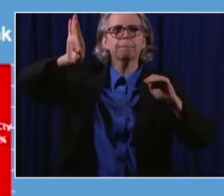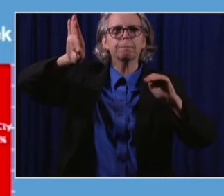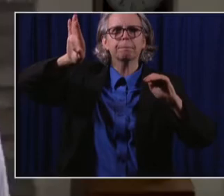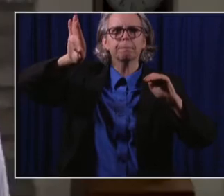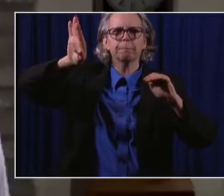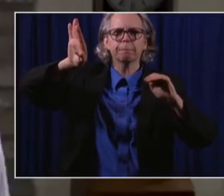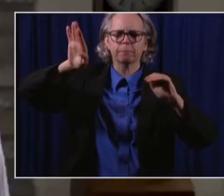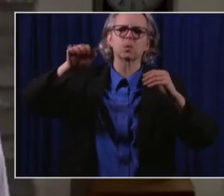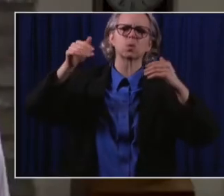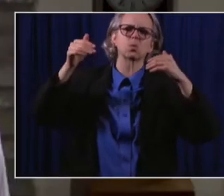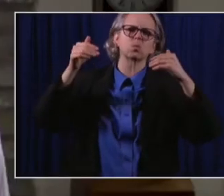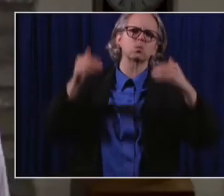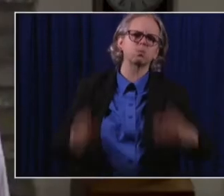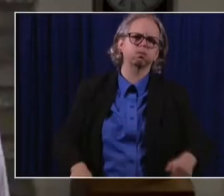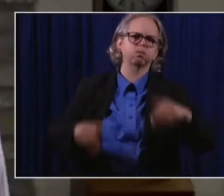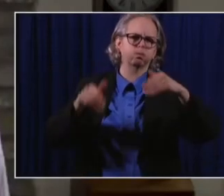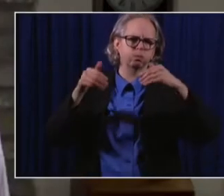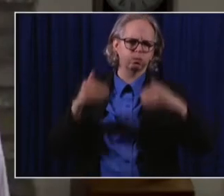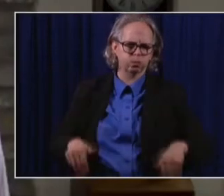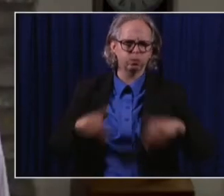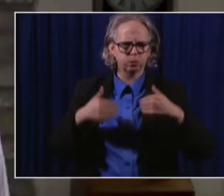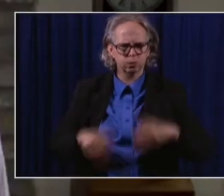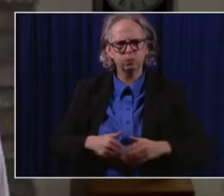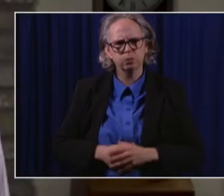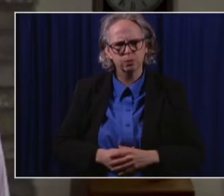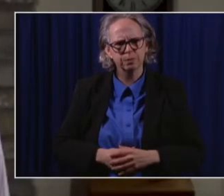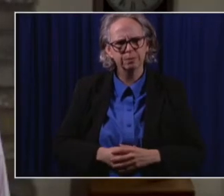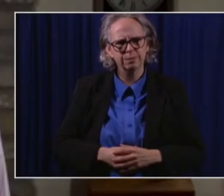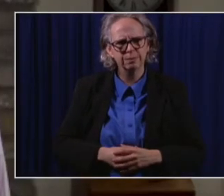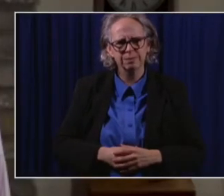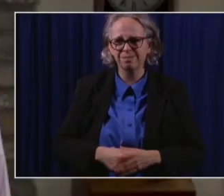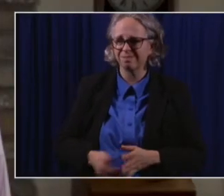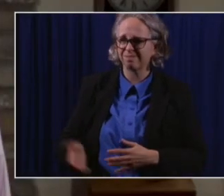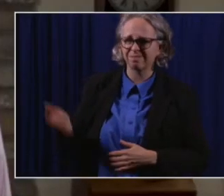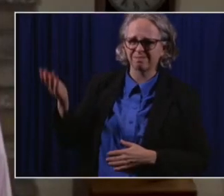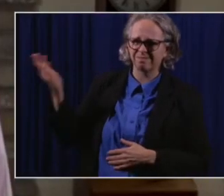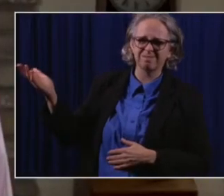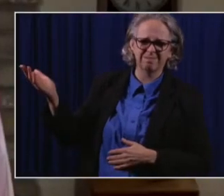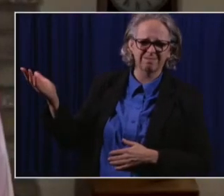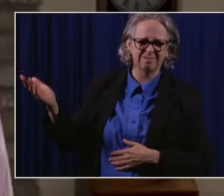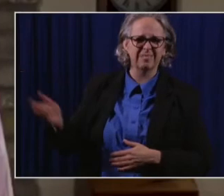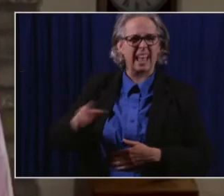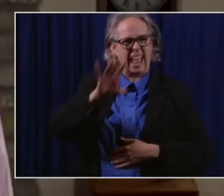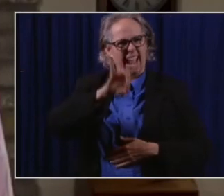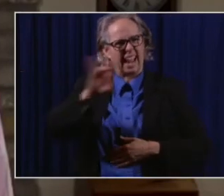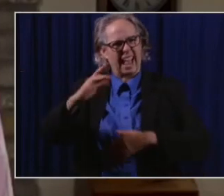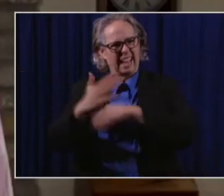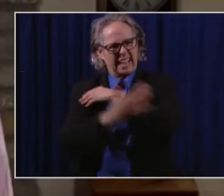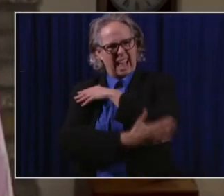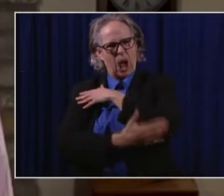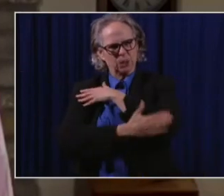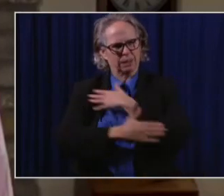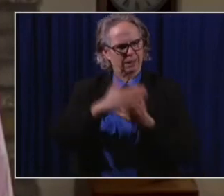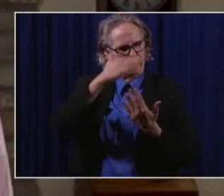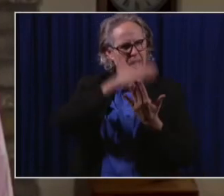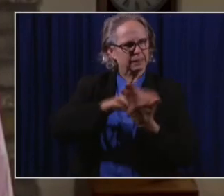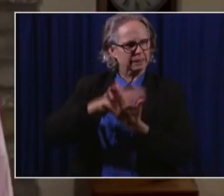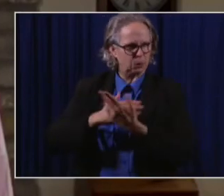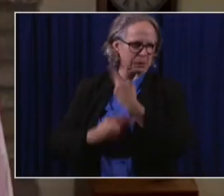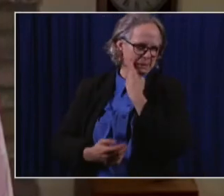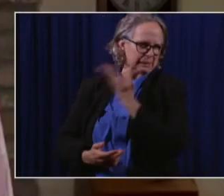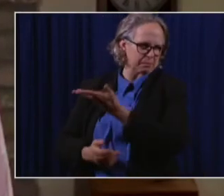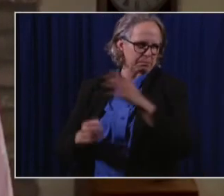well. Let's take a look at the next slide, Eric. This is all 88 counties ranked by the highest